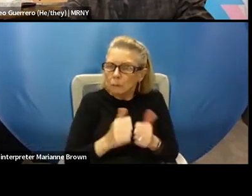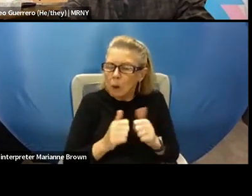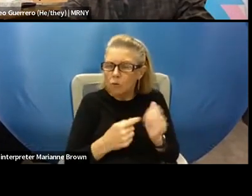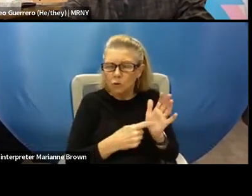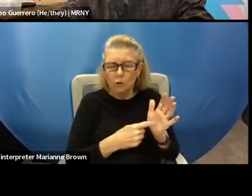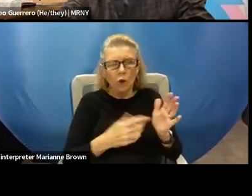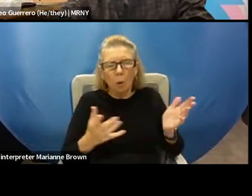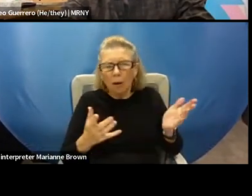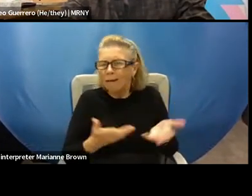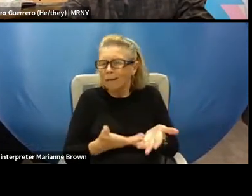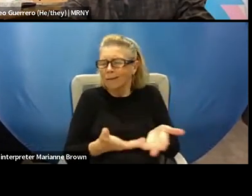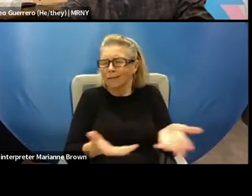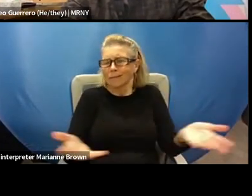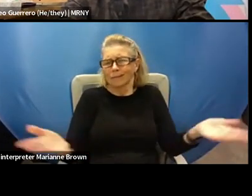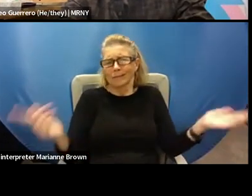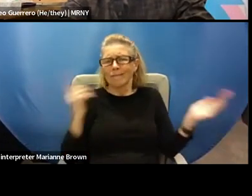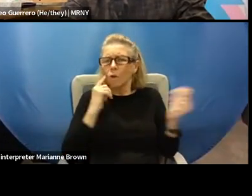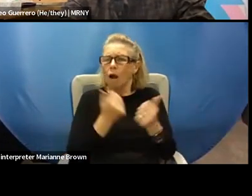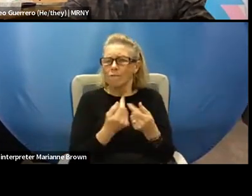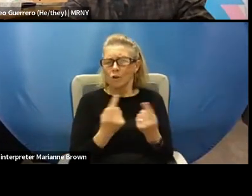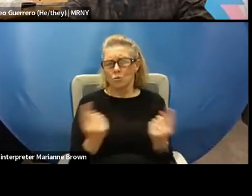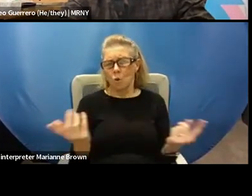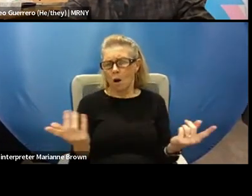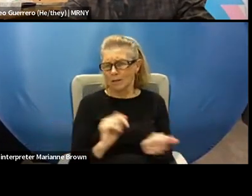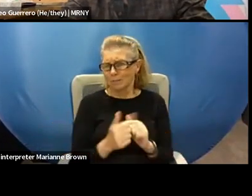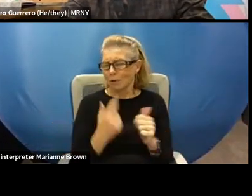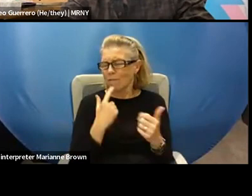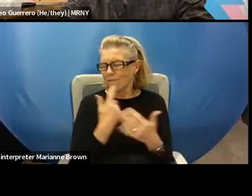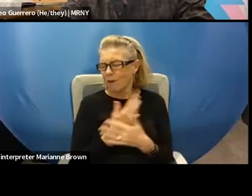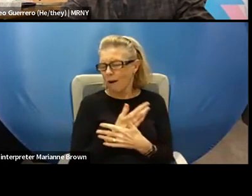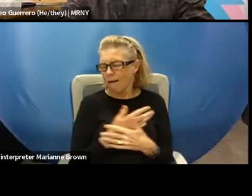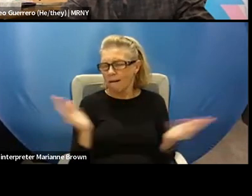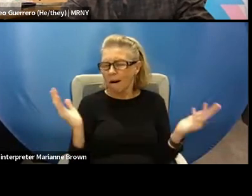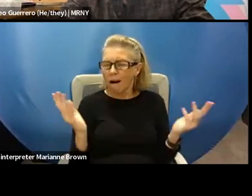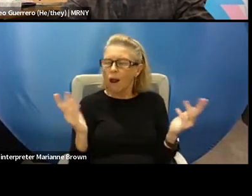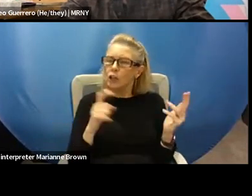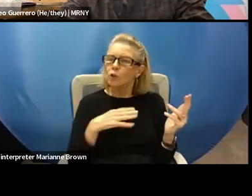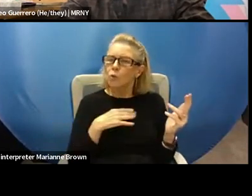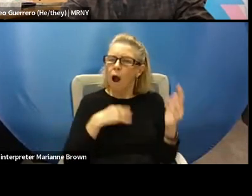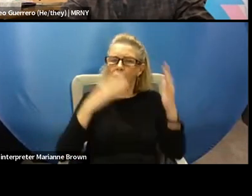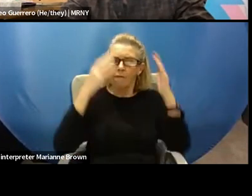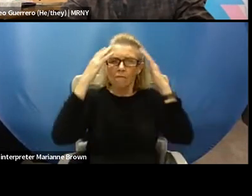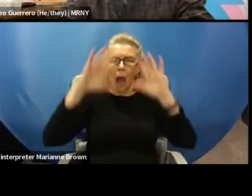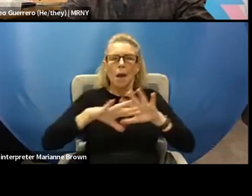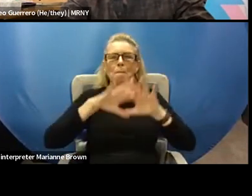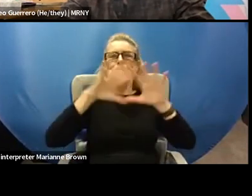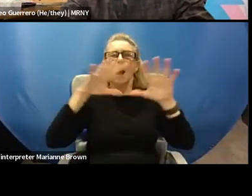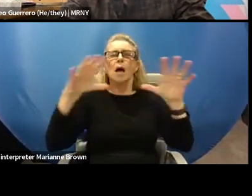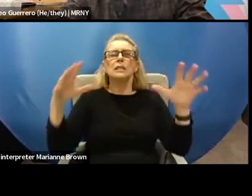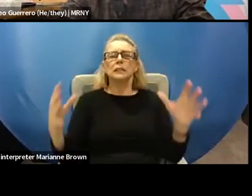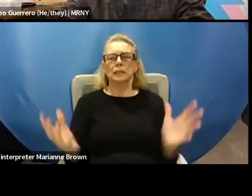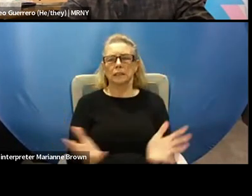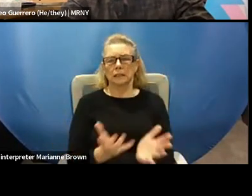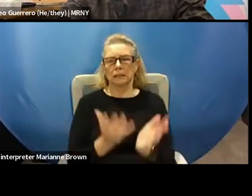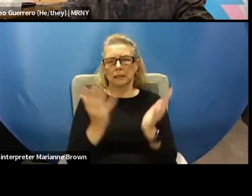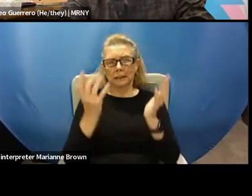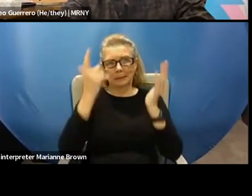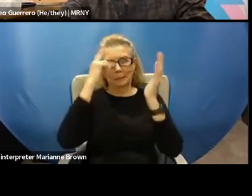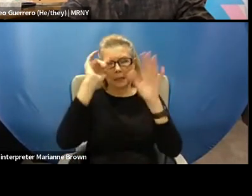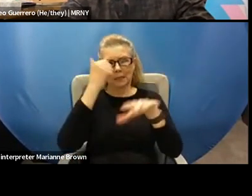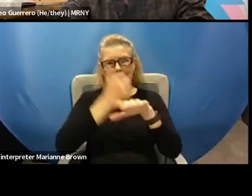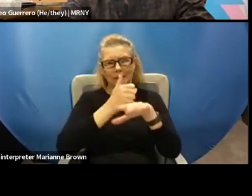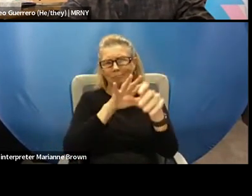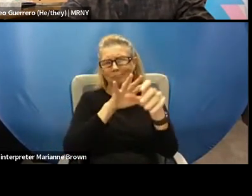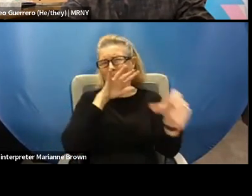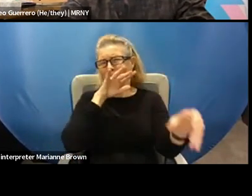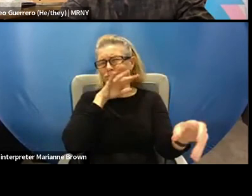this is for everybody. Yet again, we need to have an abundant mindset and say, yes, these folks are doing work, and